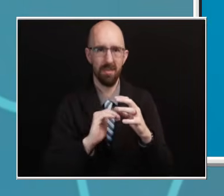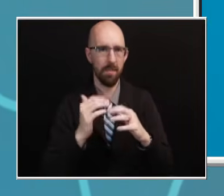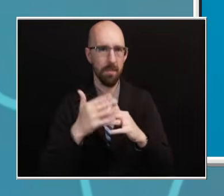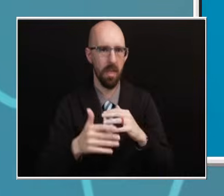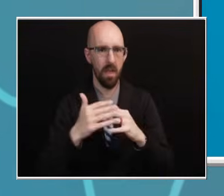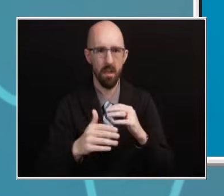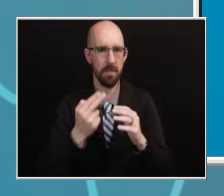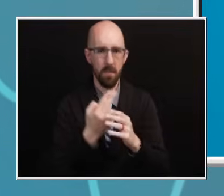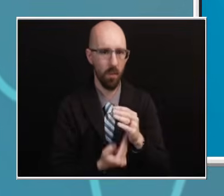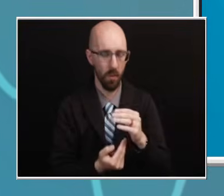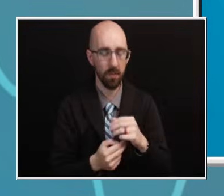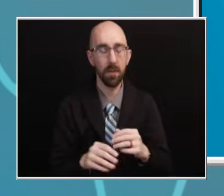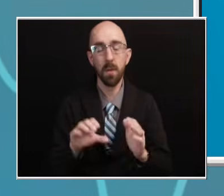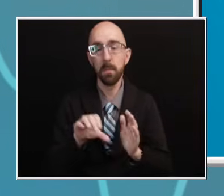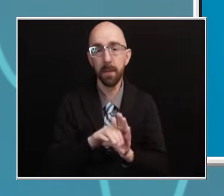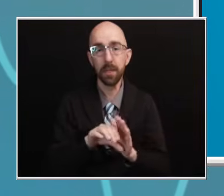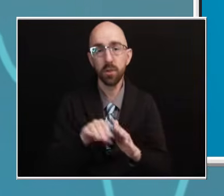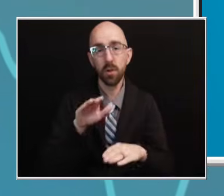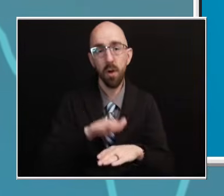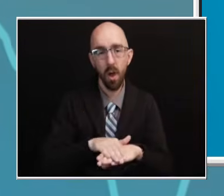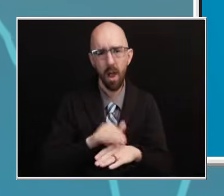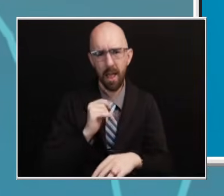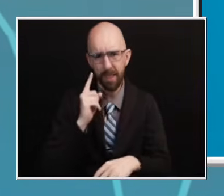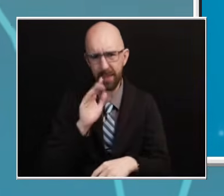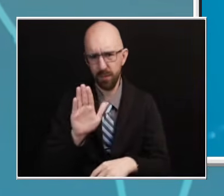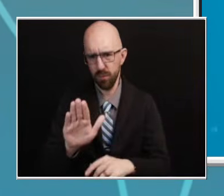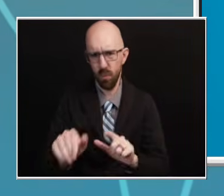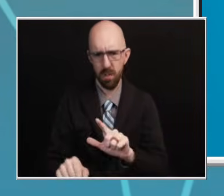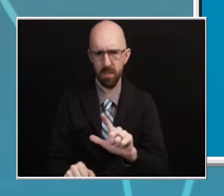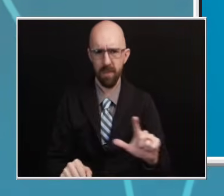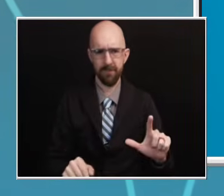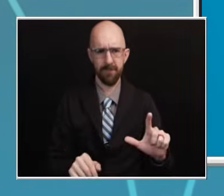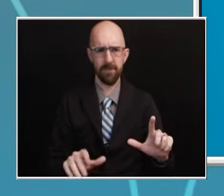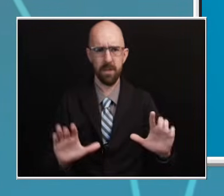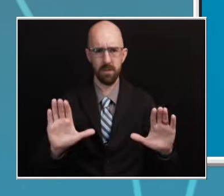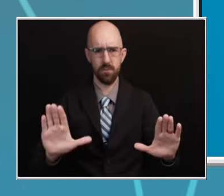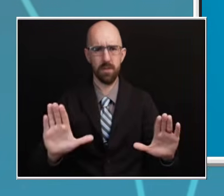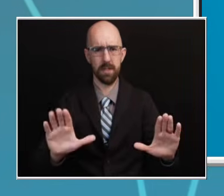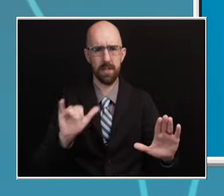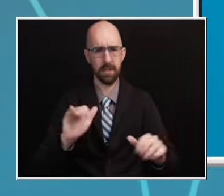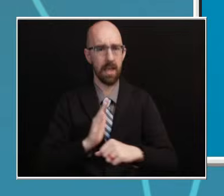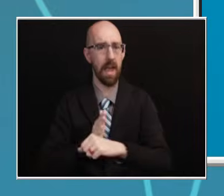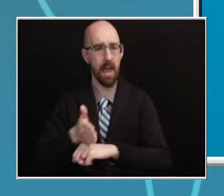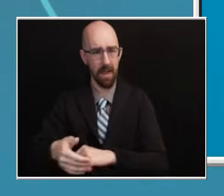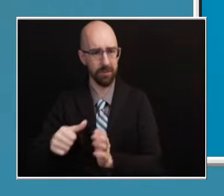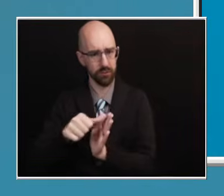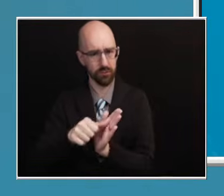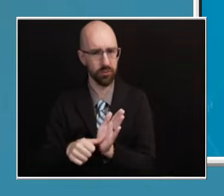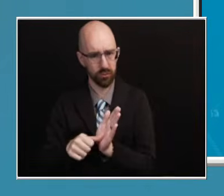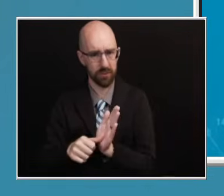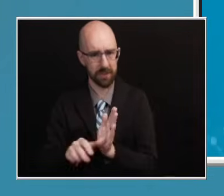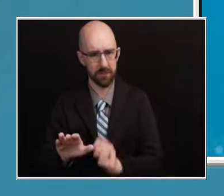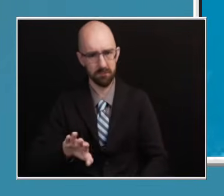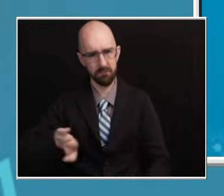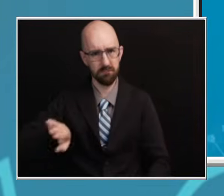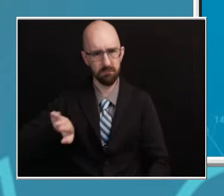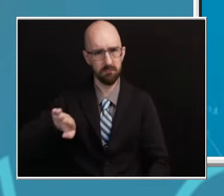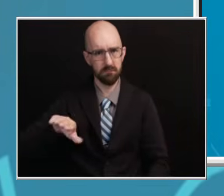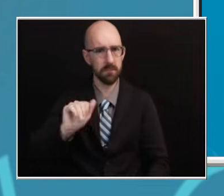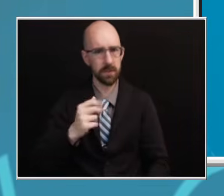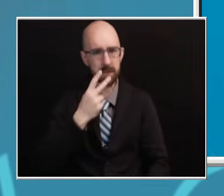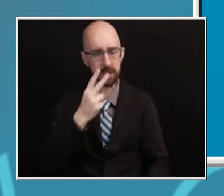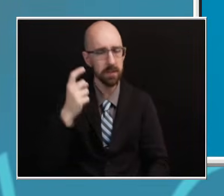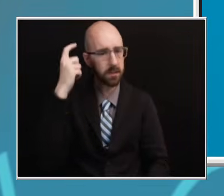on the, I think that's your left screen, is after the surgery, and you can see the brain